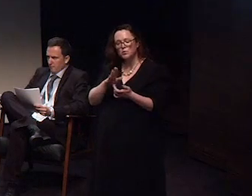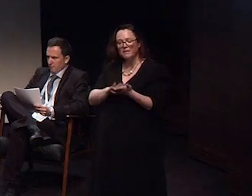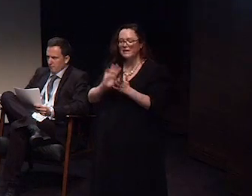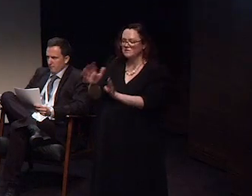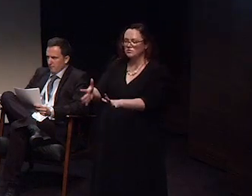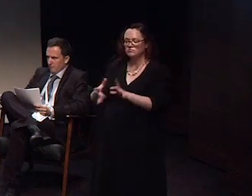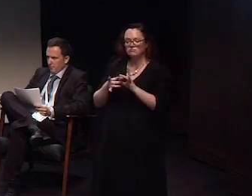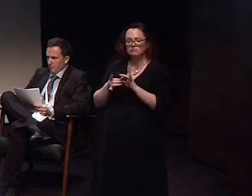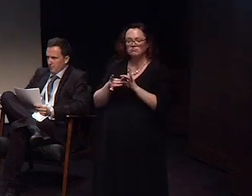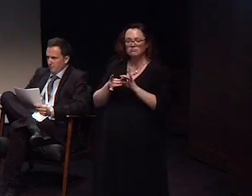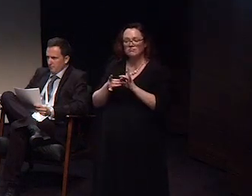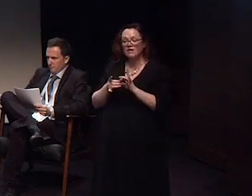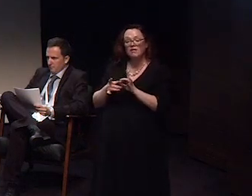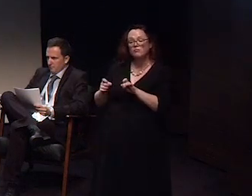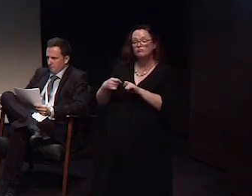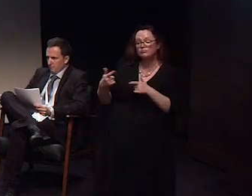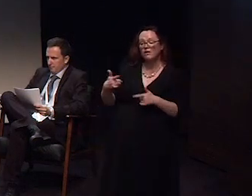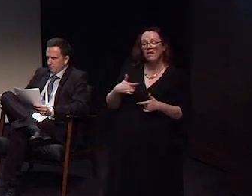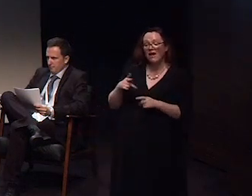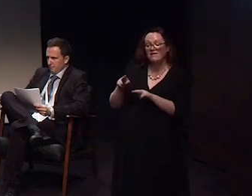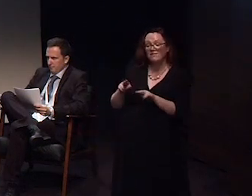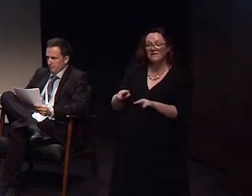live video, we saw that it's